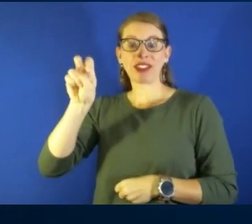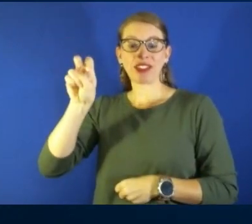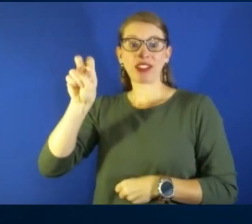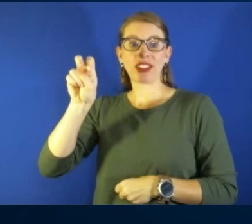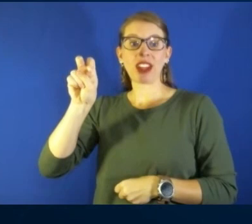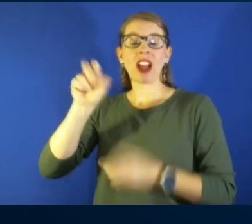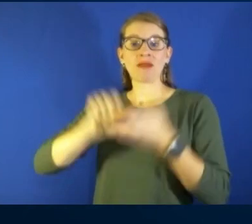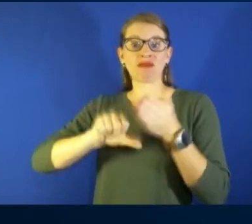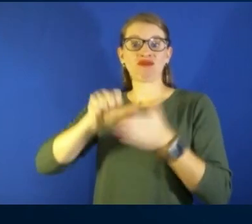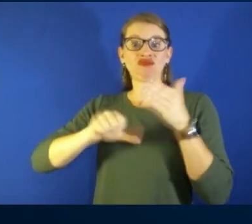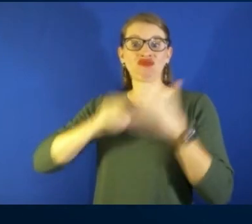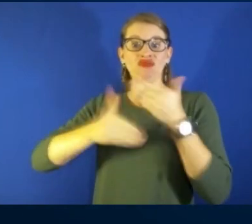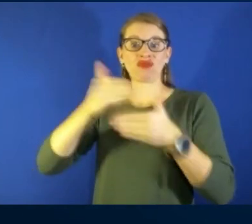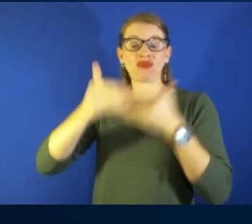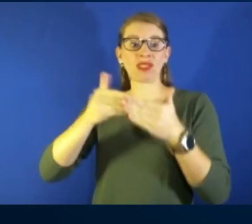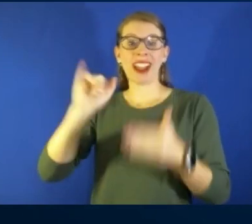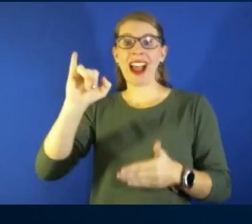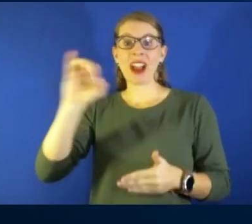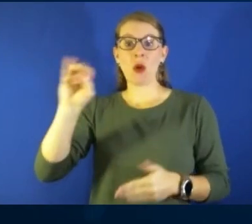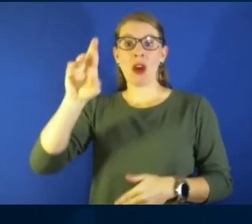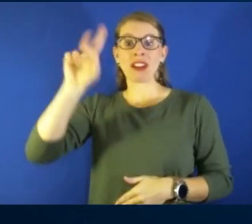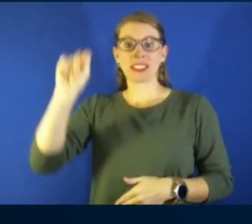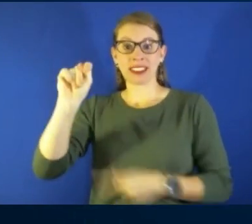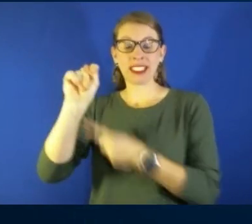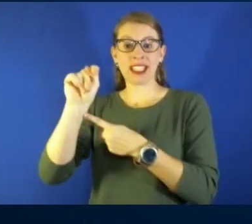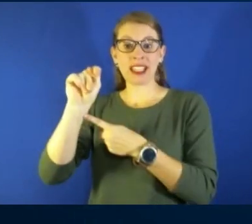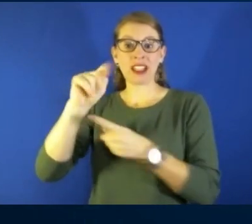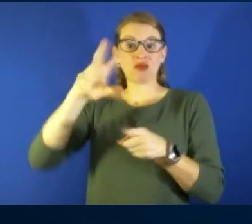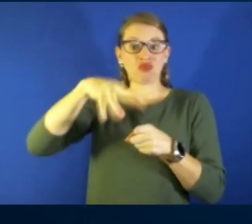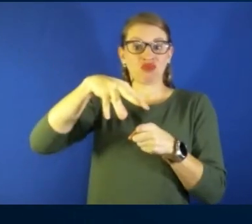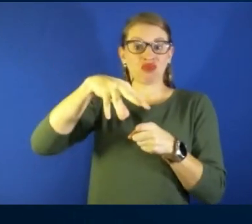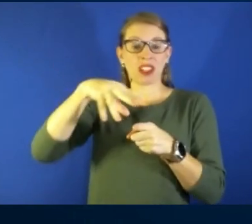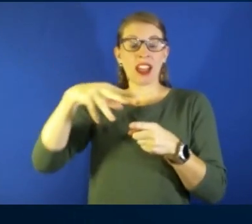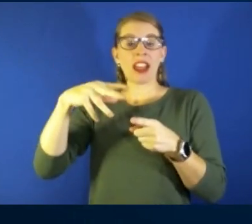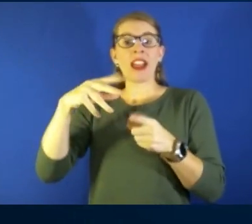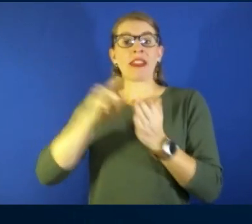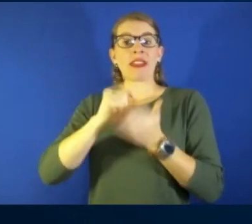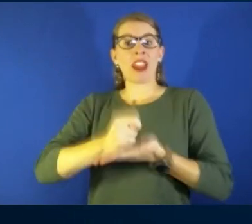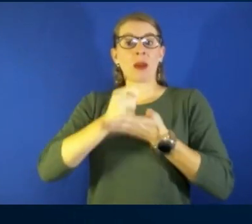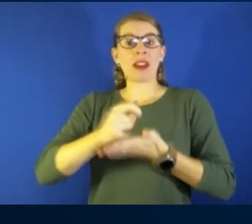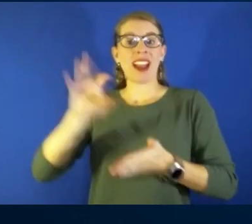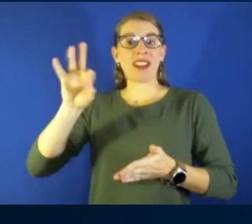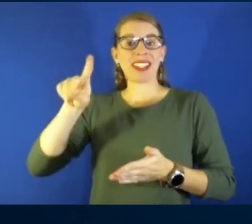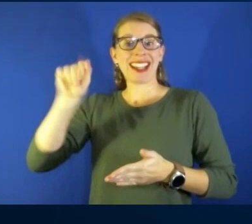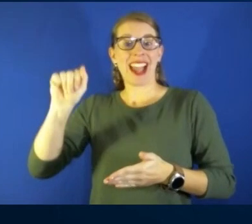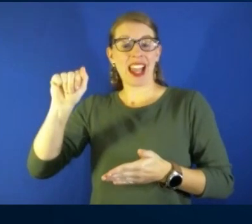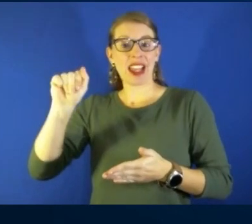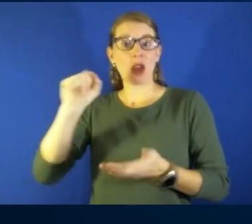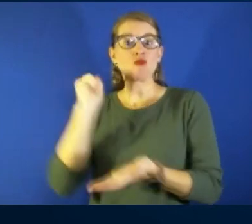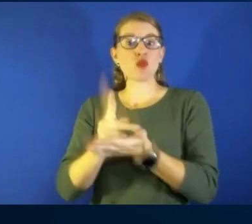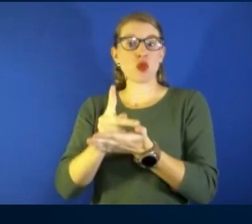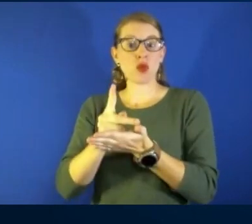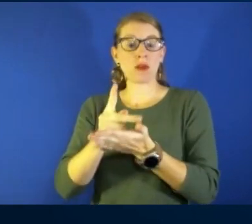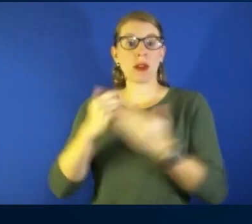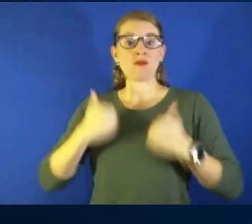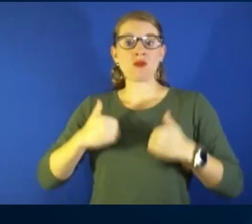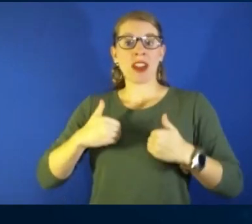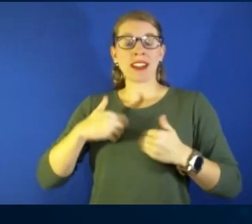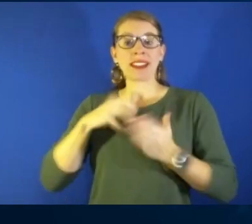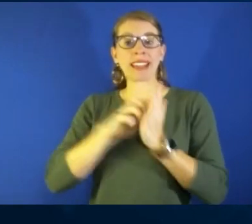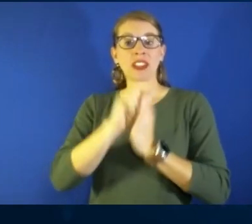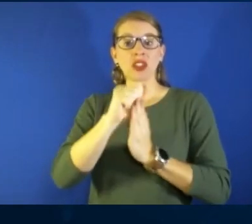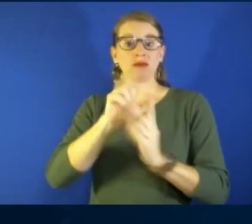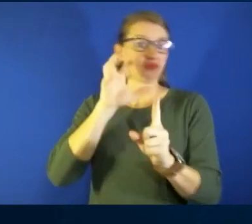This radiation therapy is FDA approved for breast cancer patients who catch their cancer early. It allows them to have the